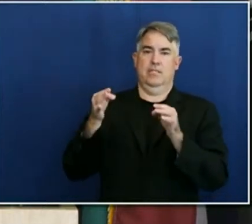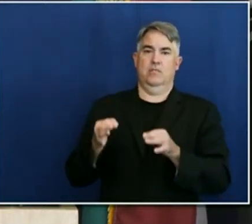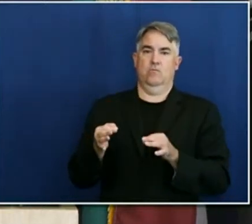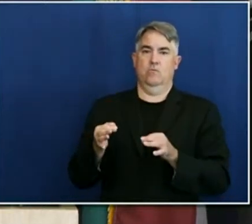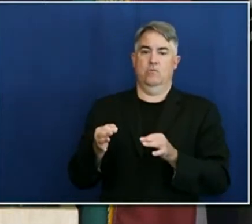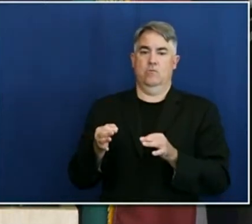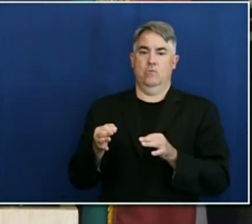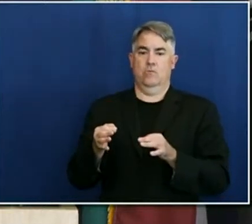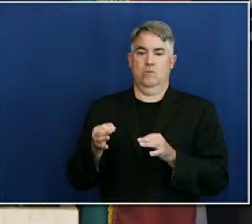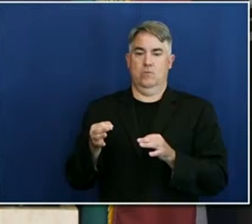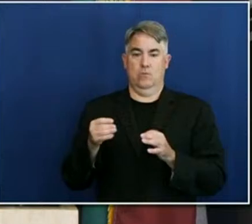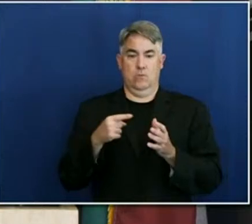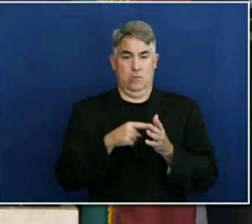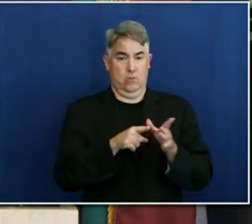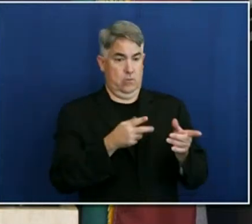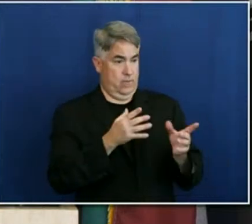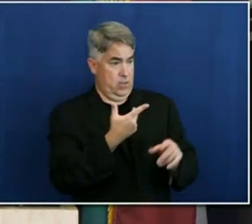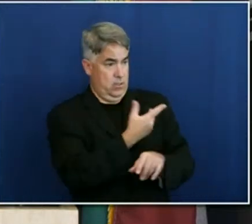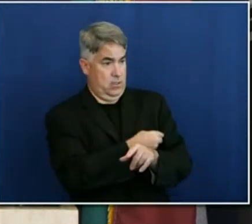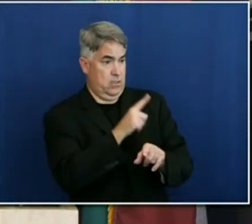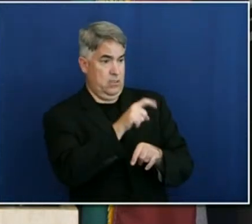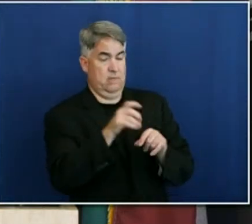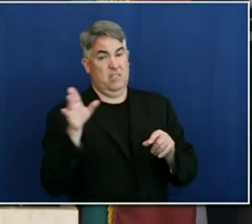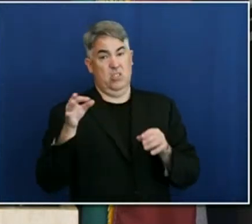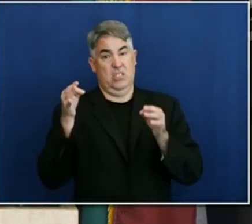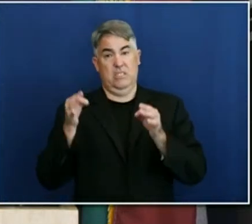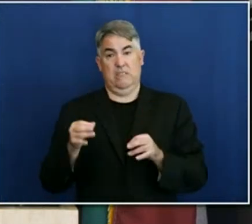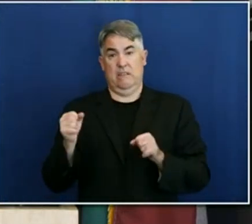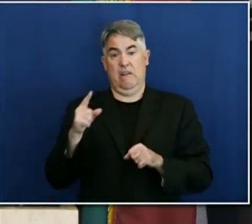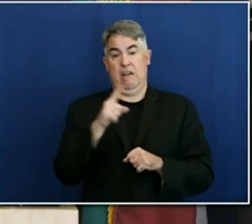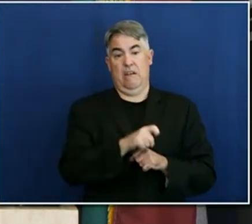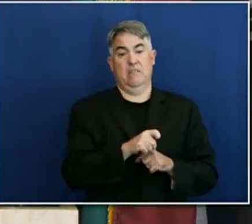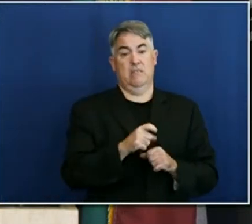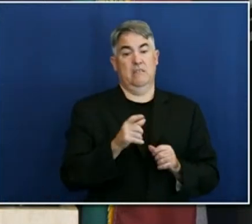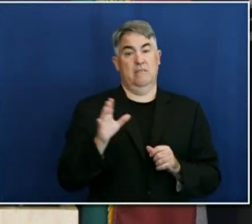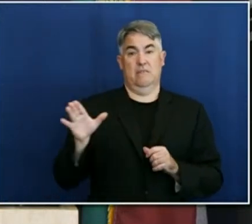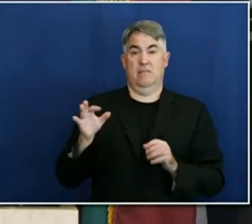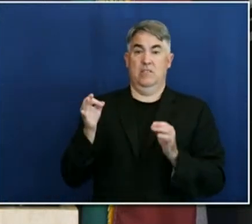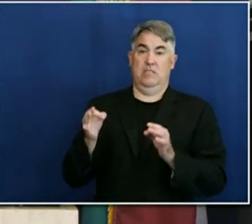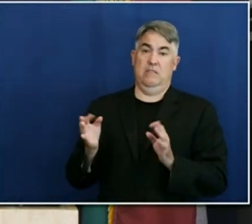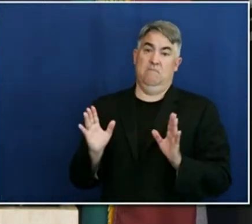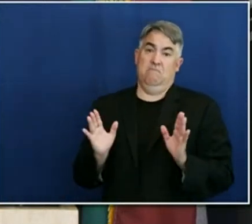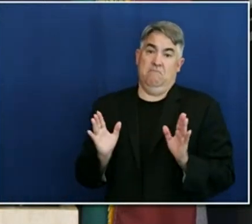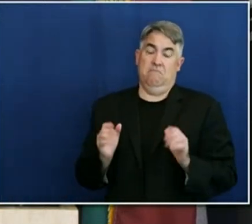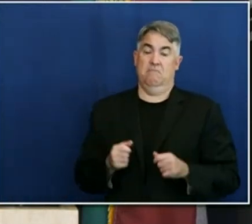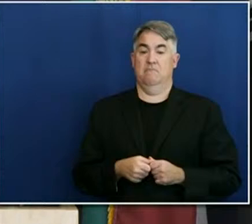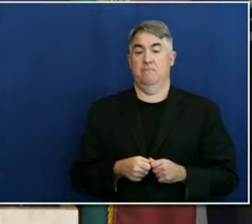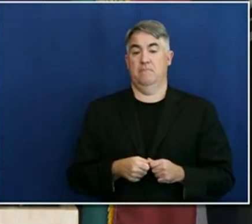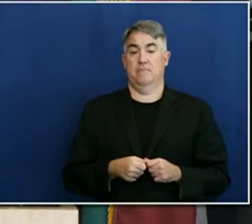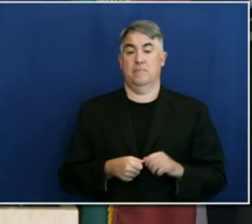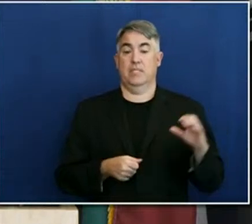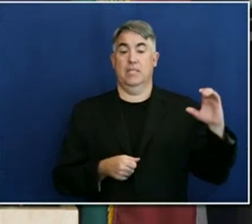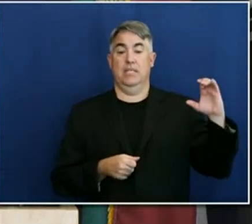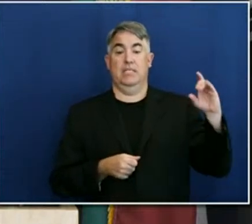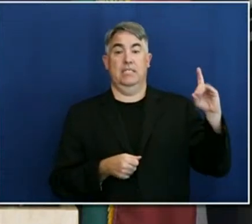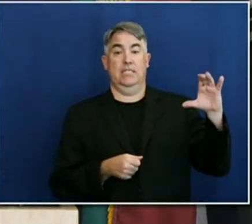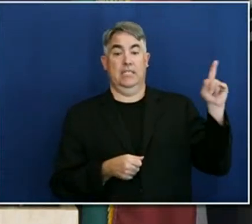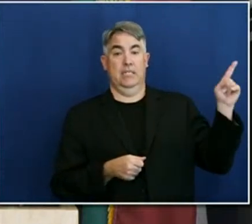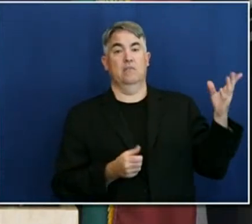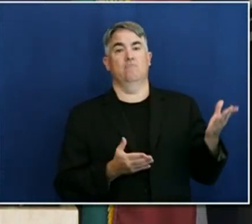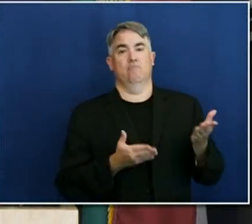been vaccinated and whatnot. They certainly can do that. But, you know, this is the guidance that's out there, and we trust that the overwhelming majority of folks will follow